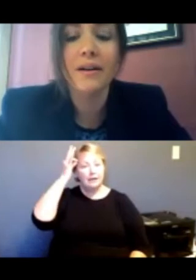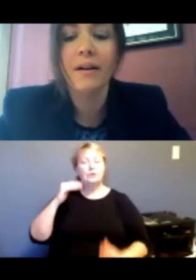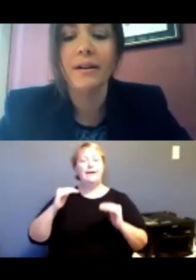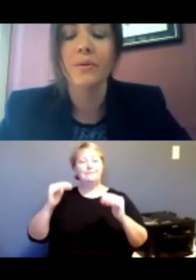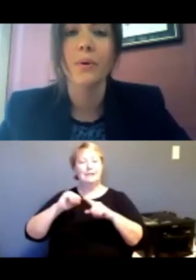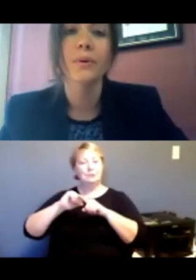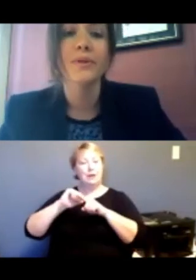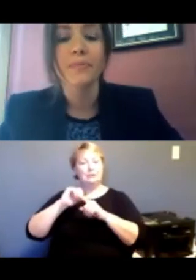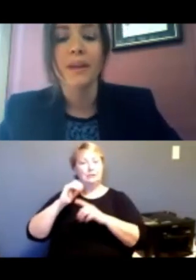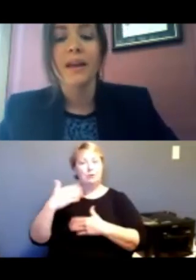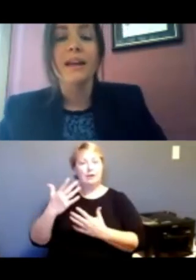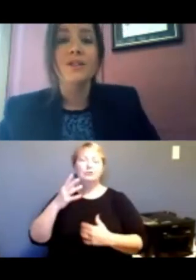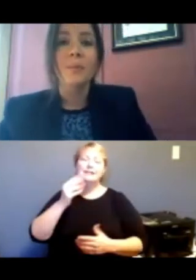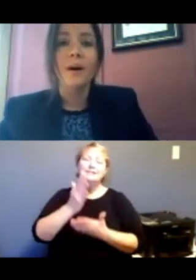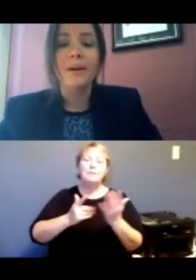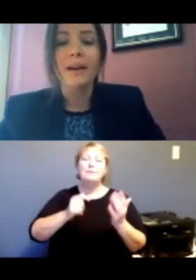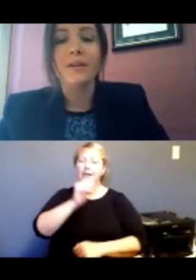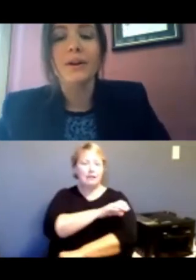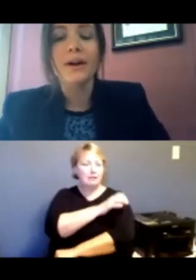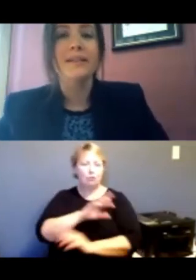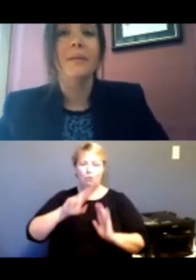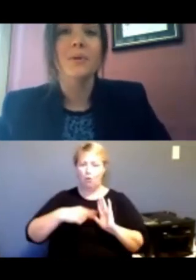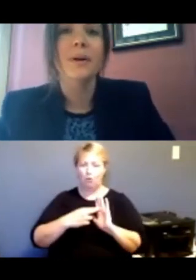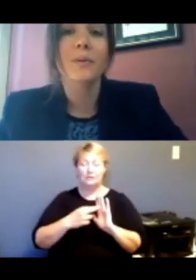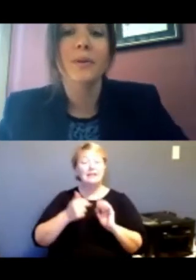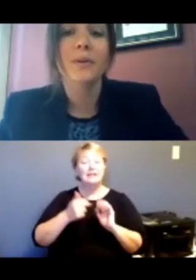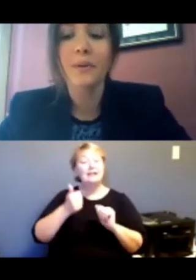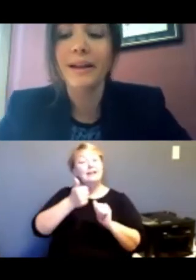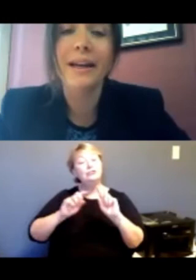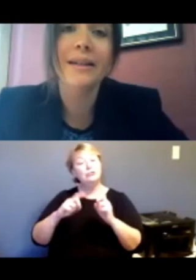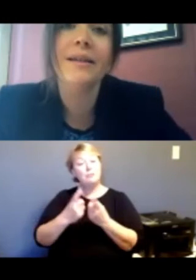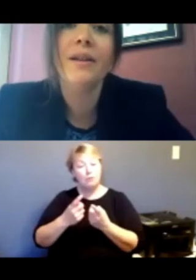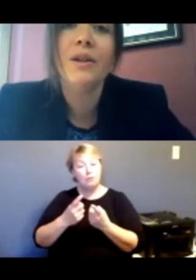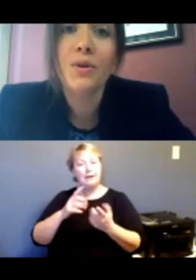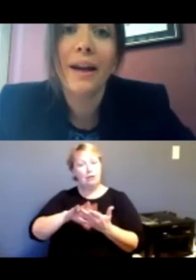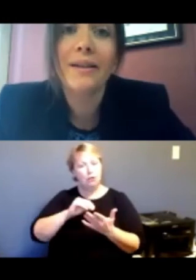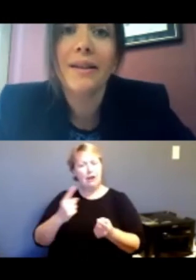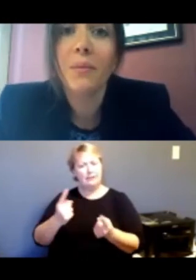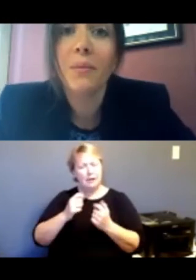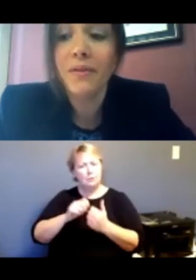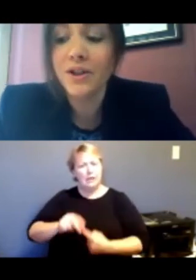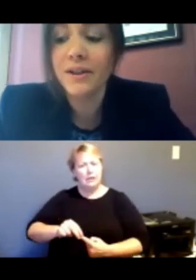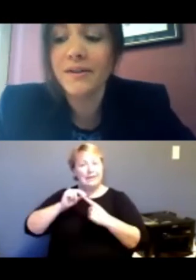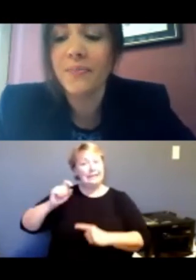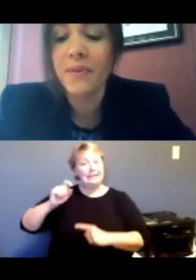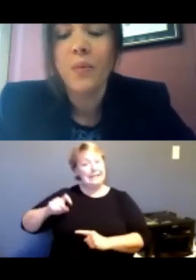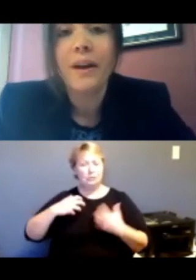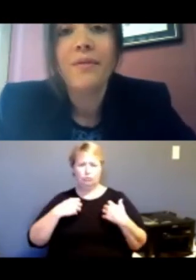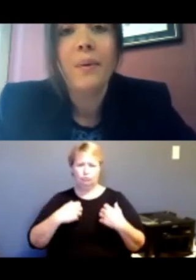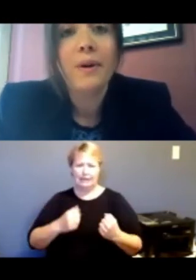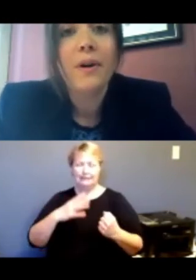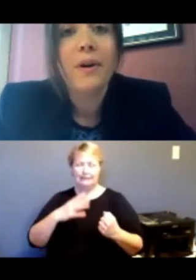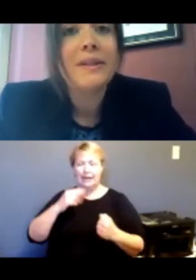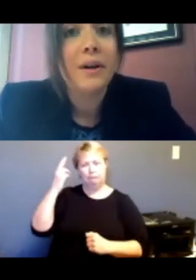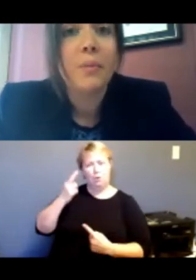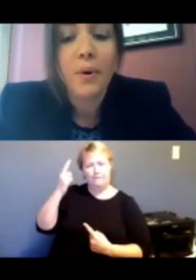in non-clinical roles. Each department and learner has come to us with unique needs, strengths, and motivations. With